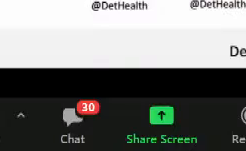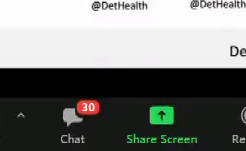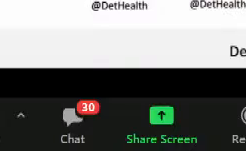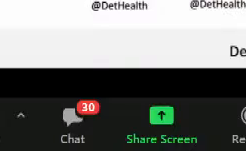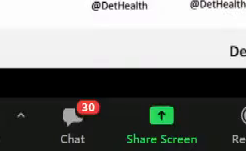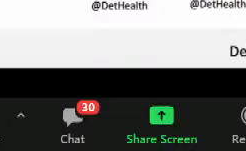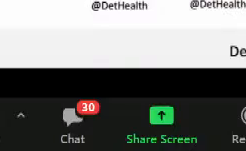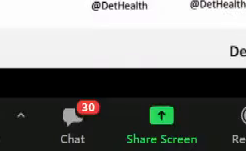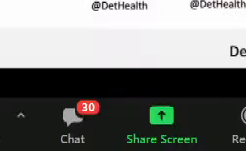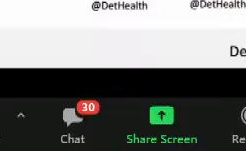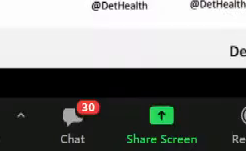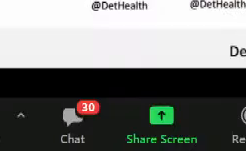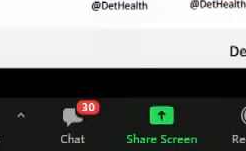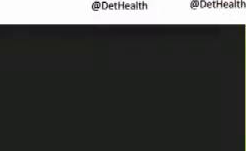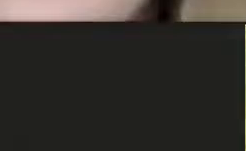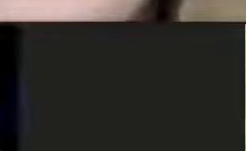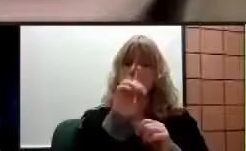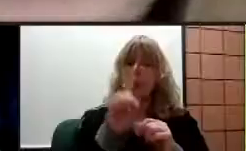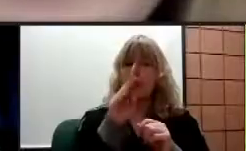www.detroitmi.gov/coronavirus.